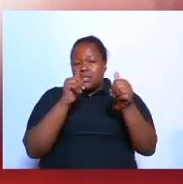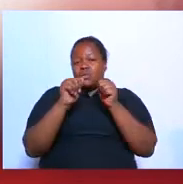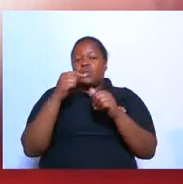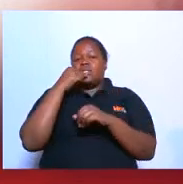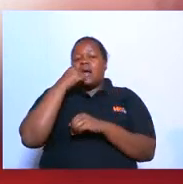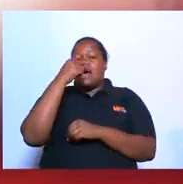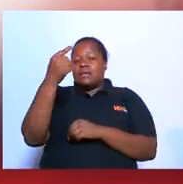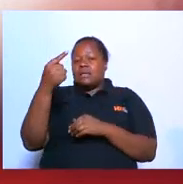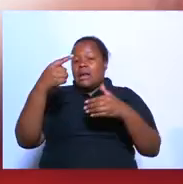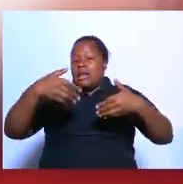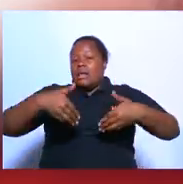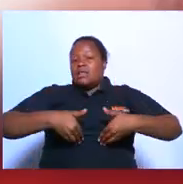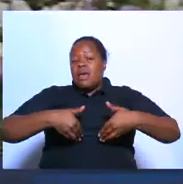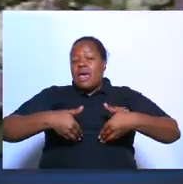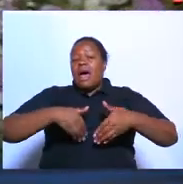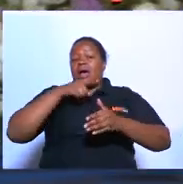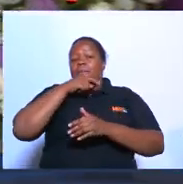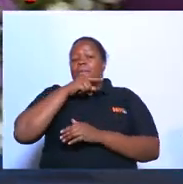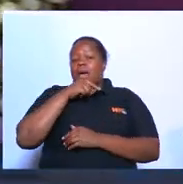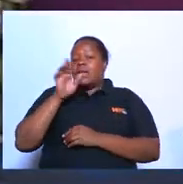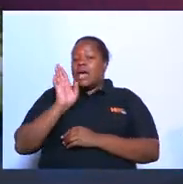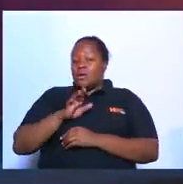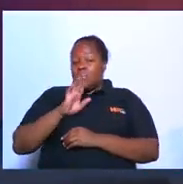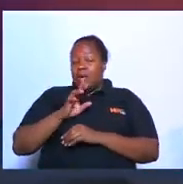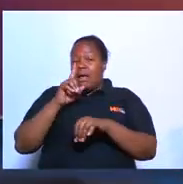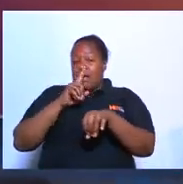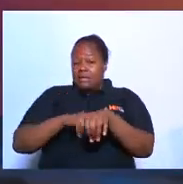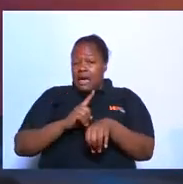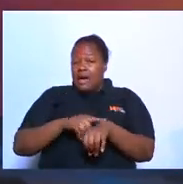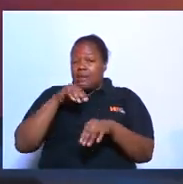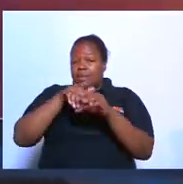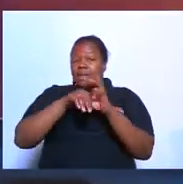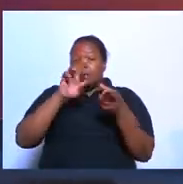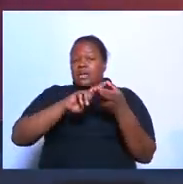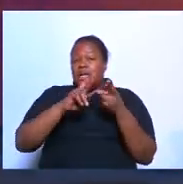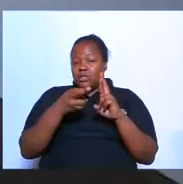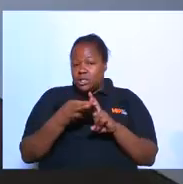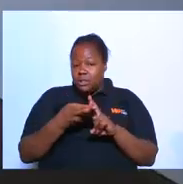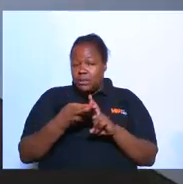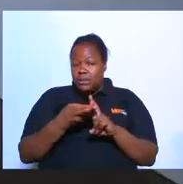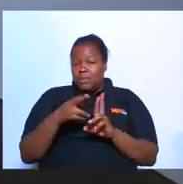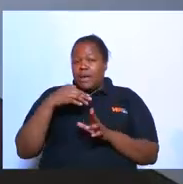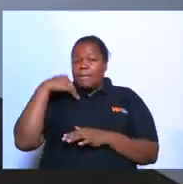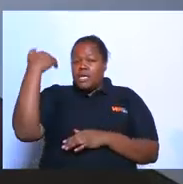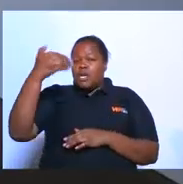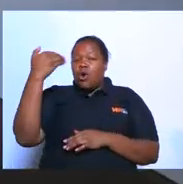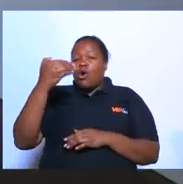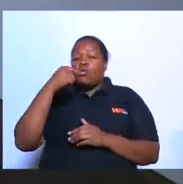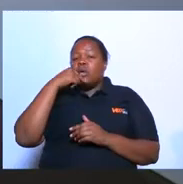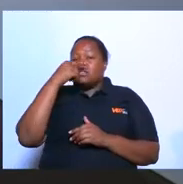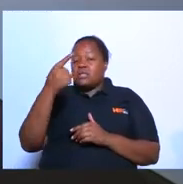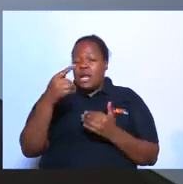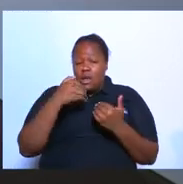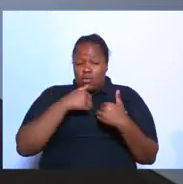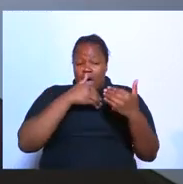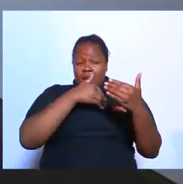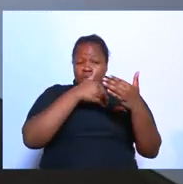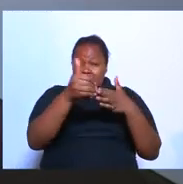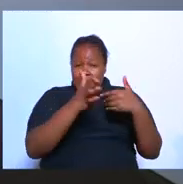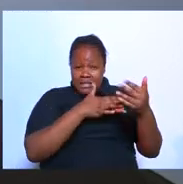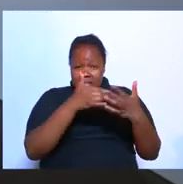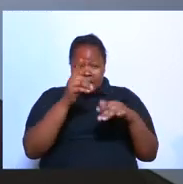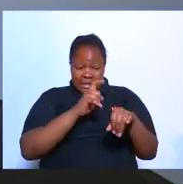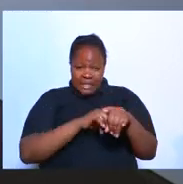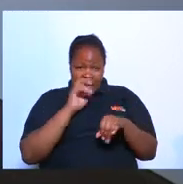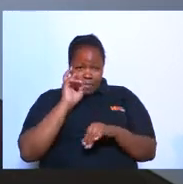these young men or women when they're in courtship I do tell them there's signs when you you